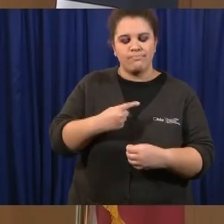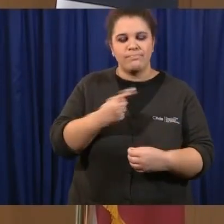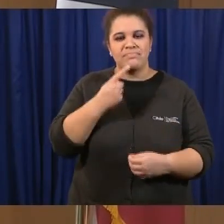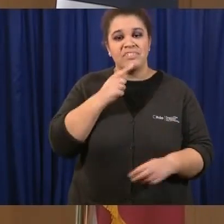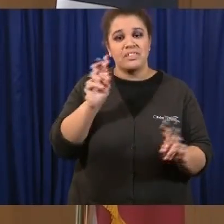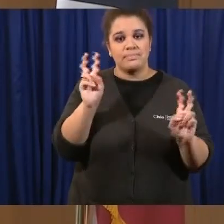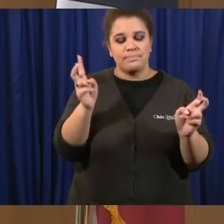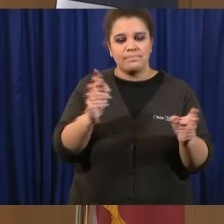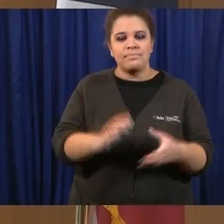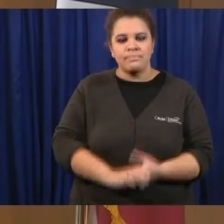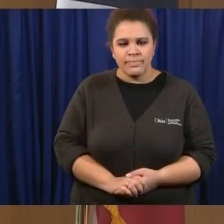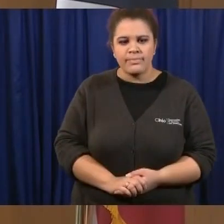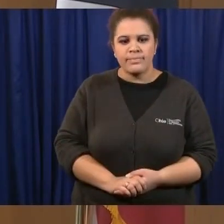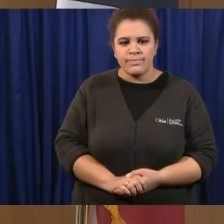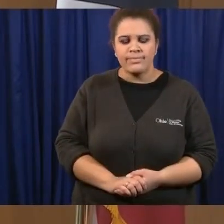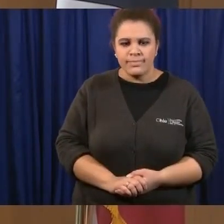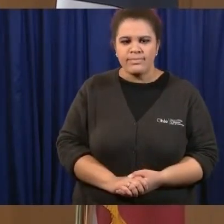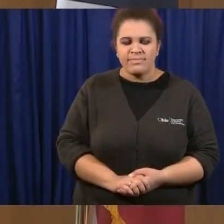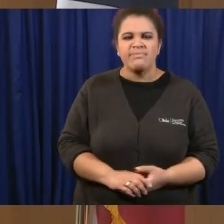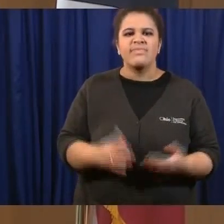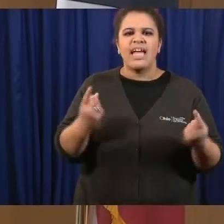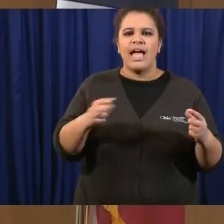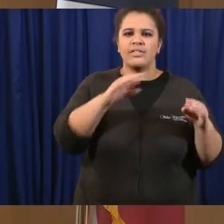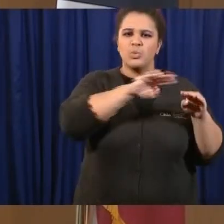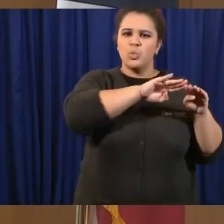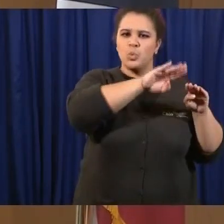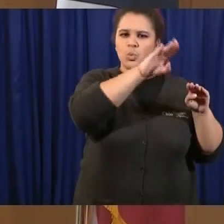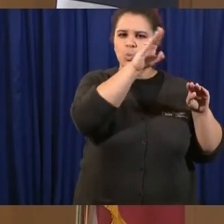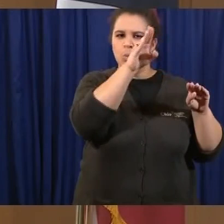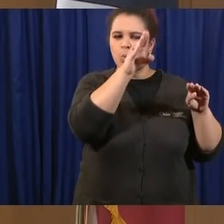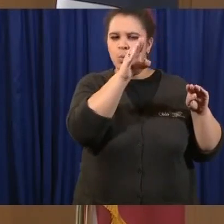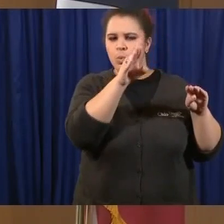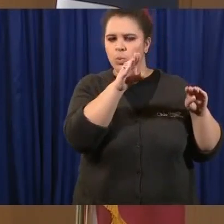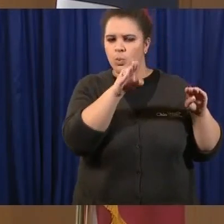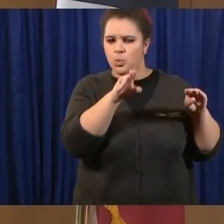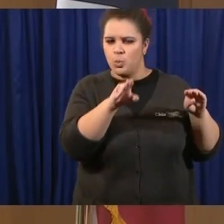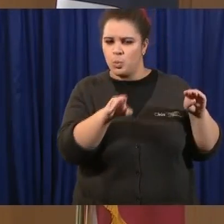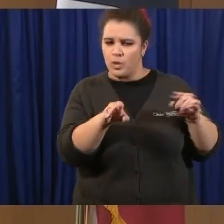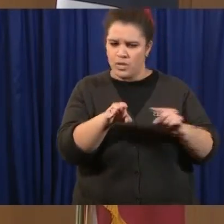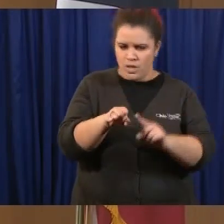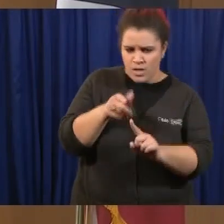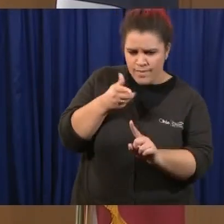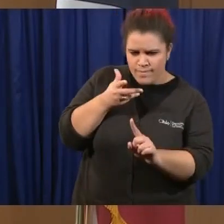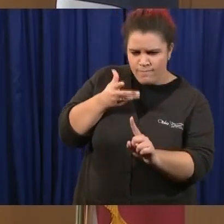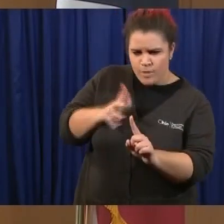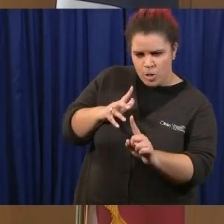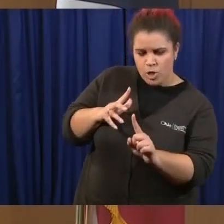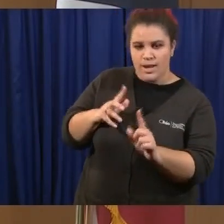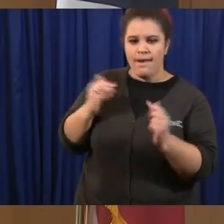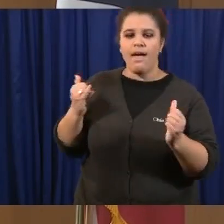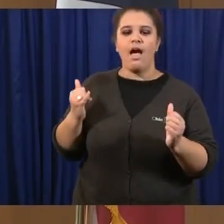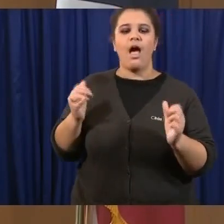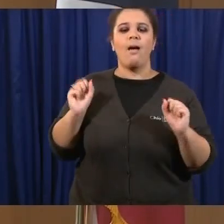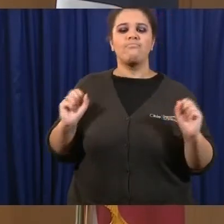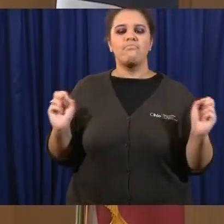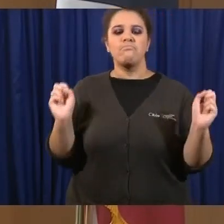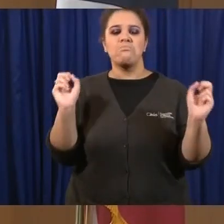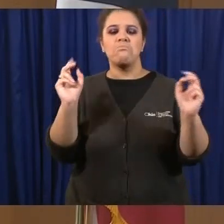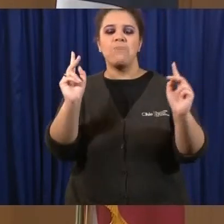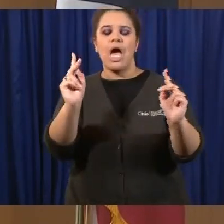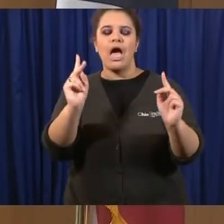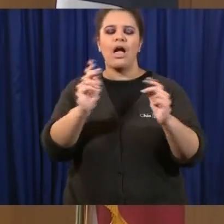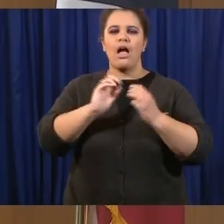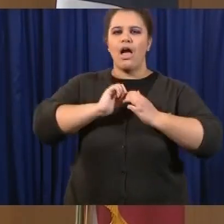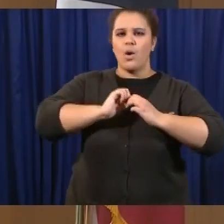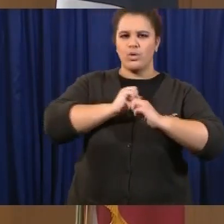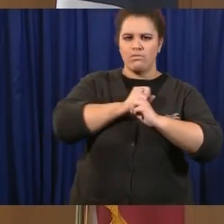other side of our statewide shelter-in-place curve flattening measure, how will we guard against and ensure that the virus is not